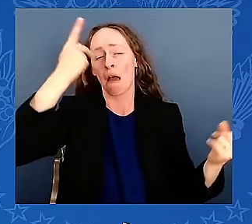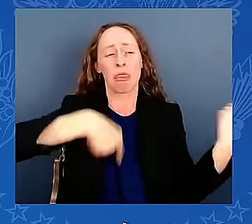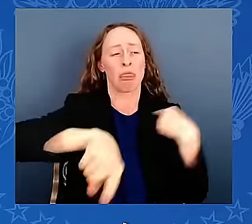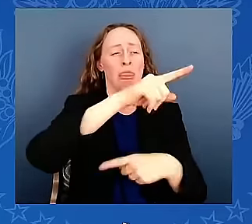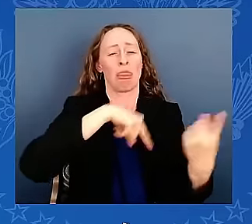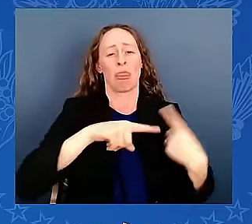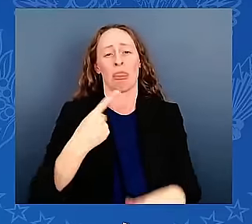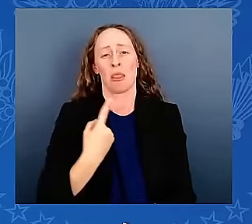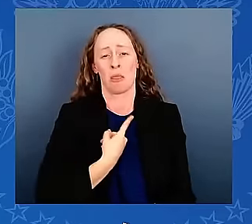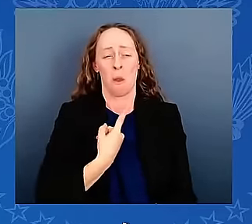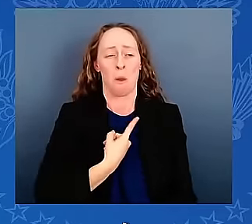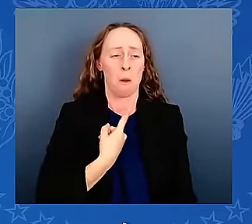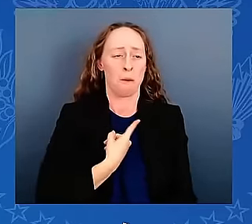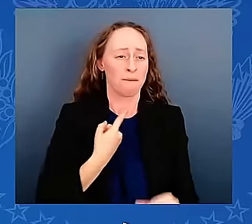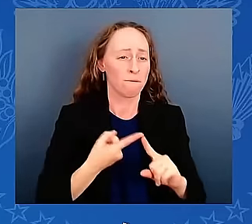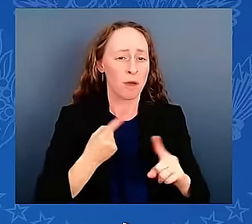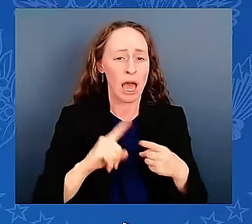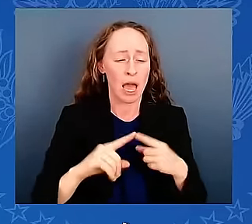Well, guess what?